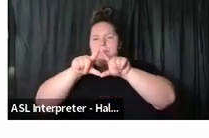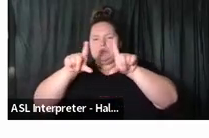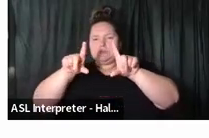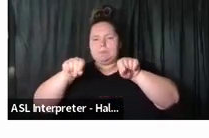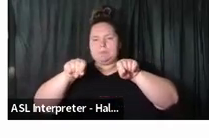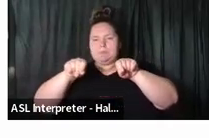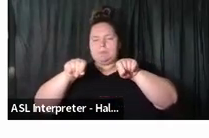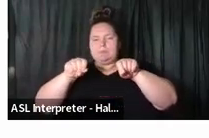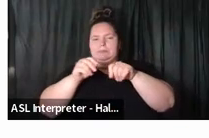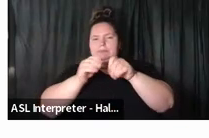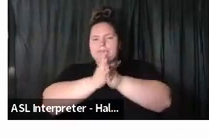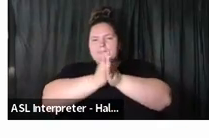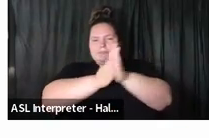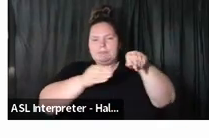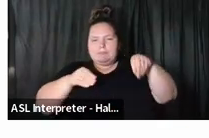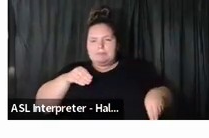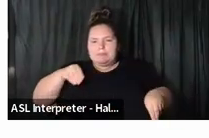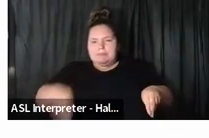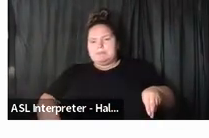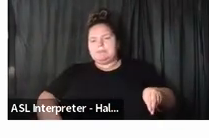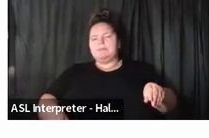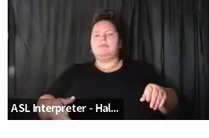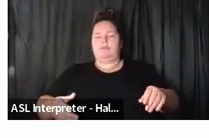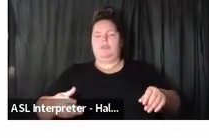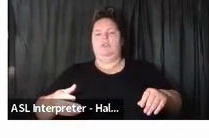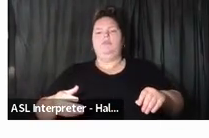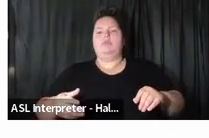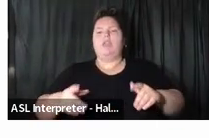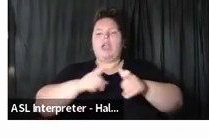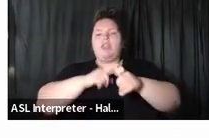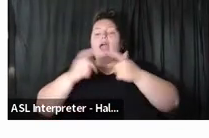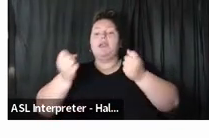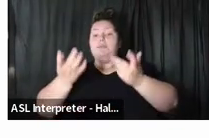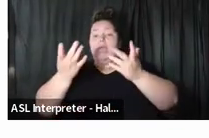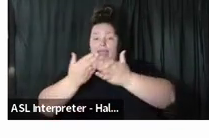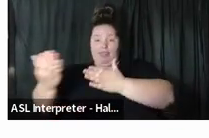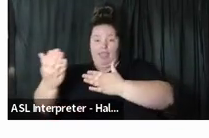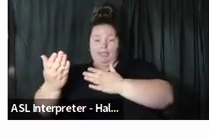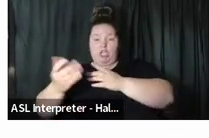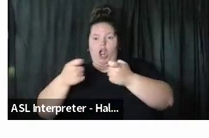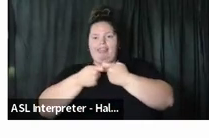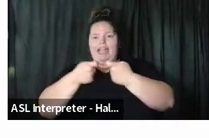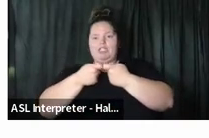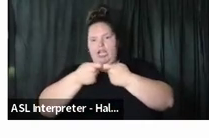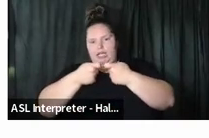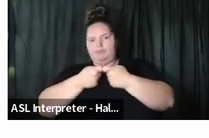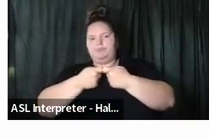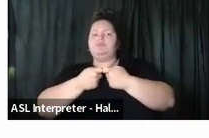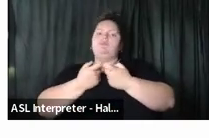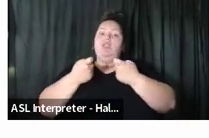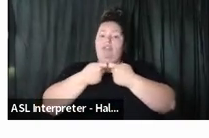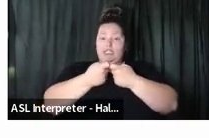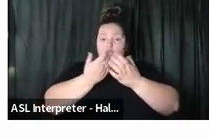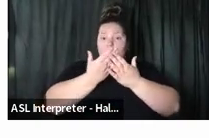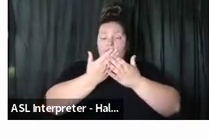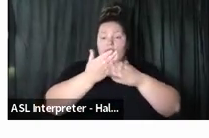pocket. They're like packets of warmers. And then a lot of these devices are electric. So there's electric gloves that will